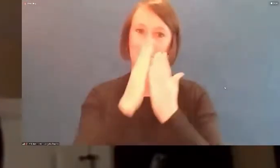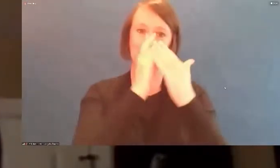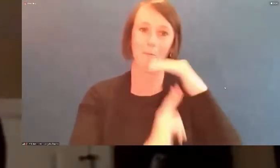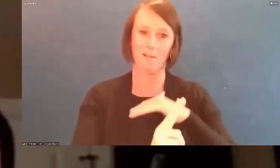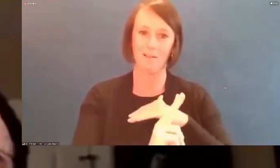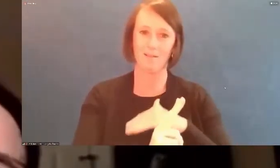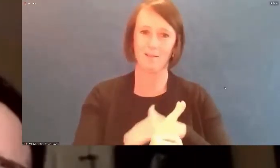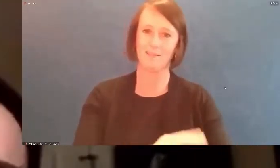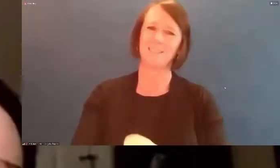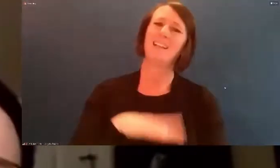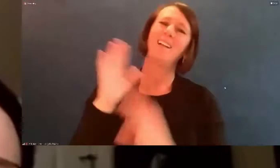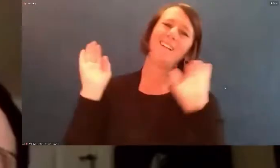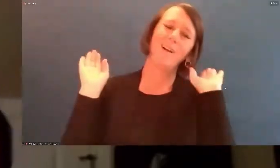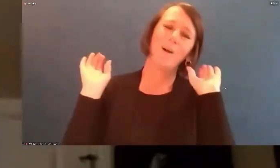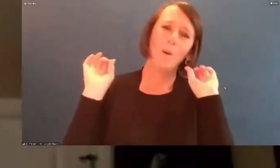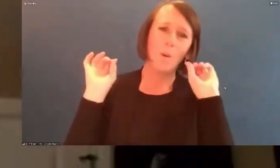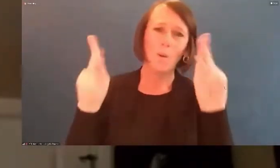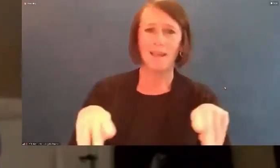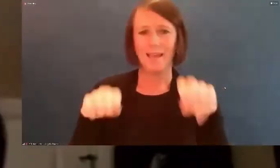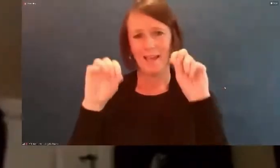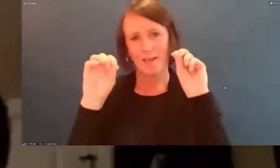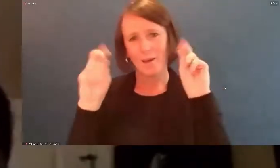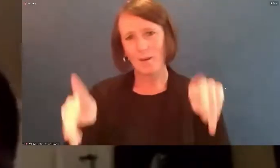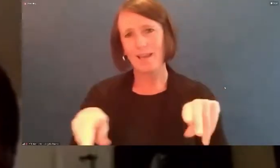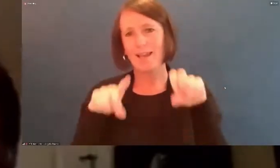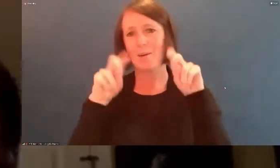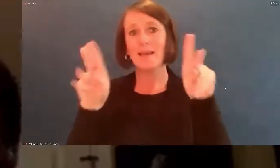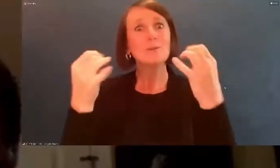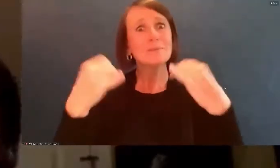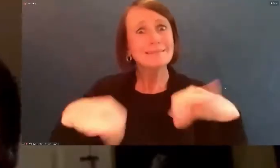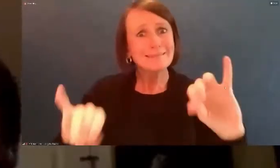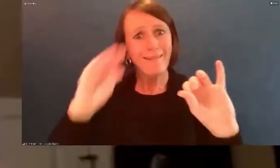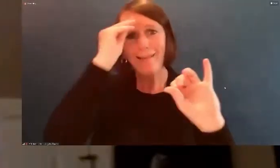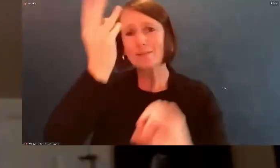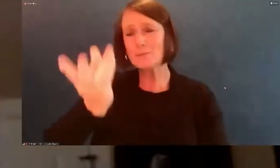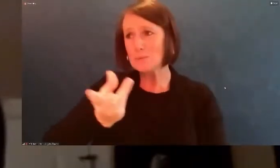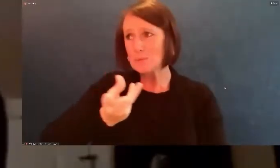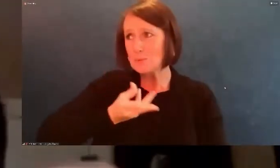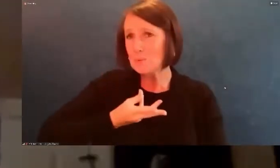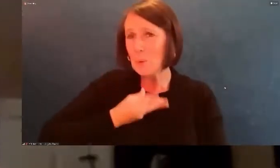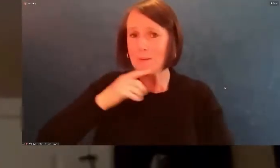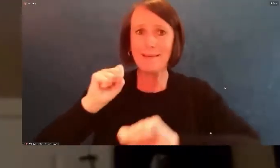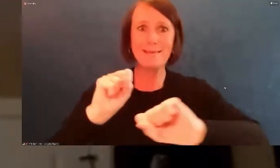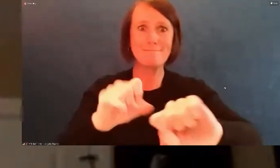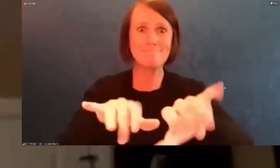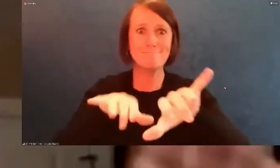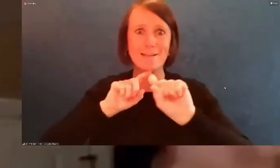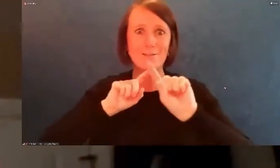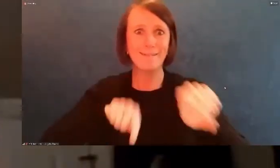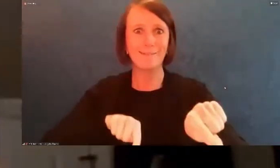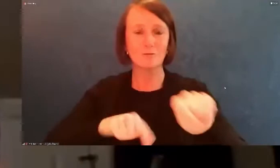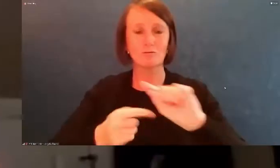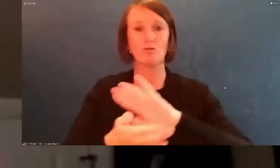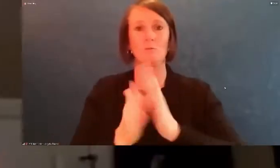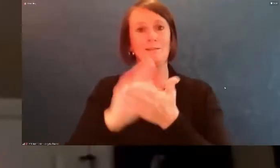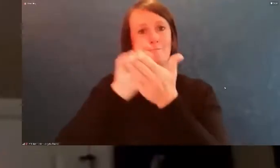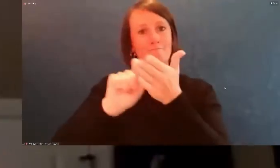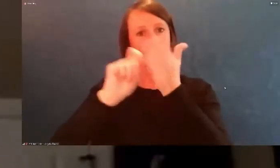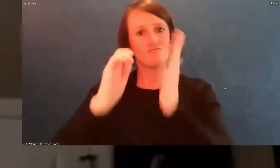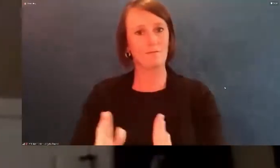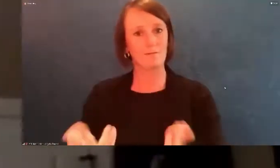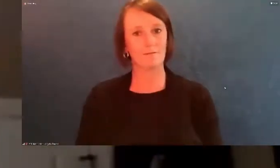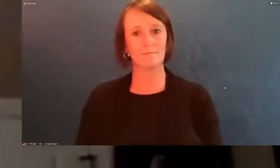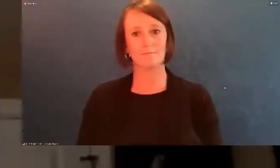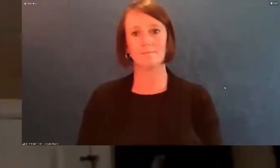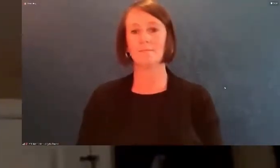there going, yeah, yeah, yeah. You still haven't told me anything magic that I can use. Okay, well, hold on. This